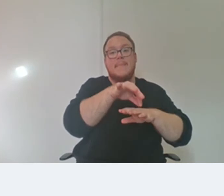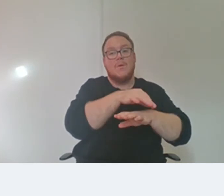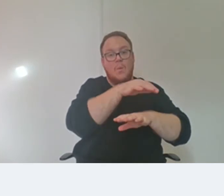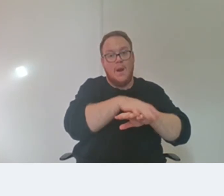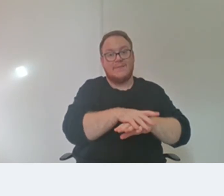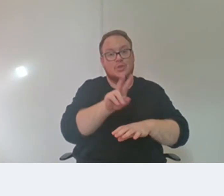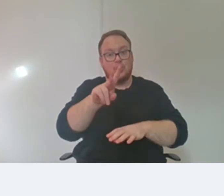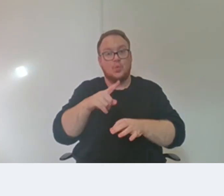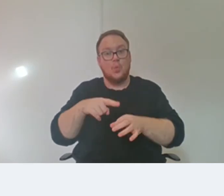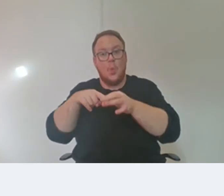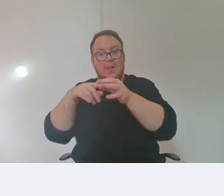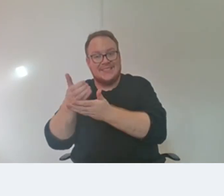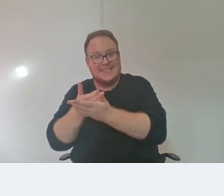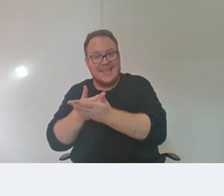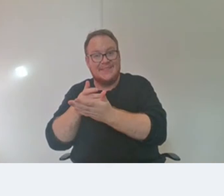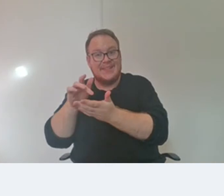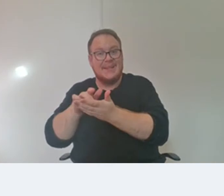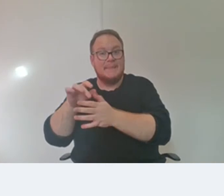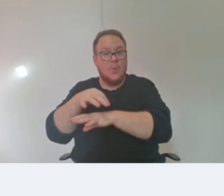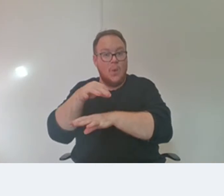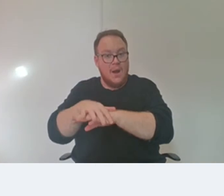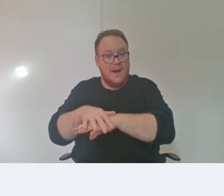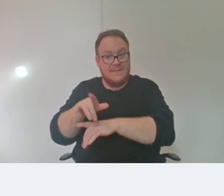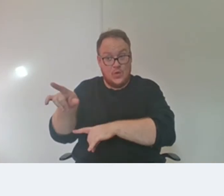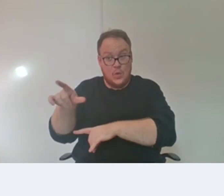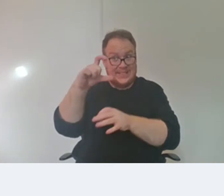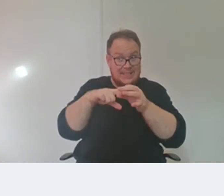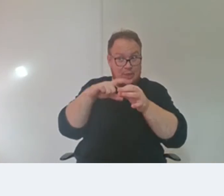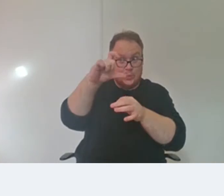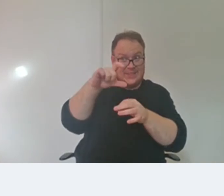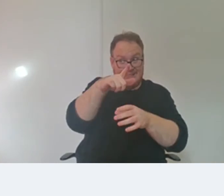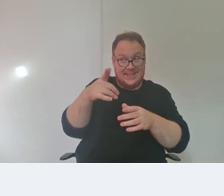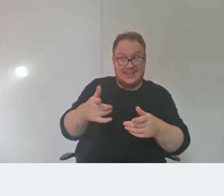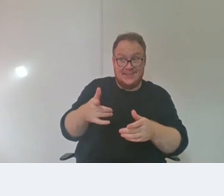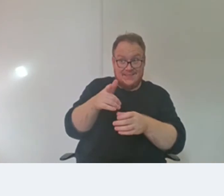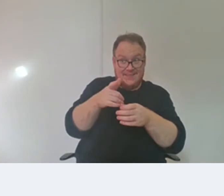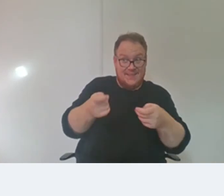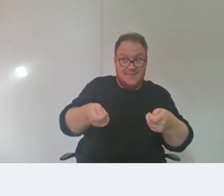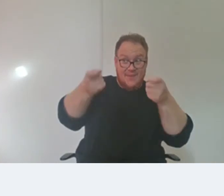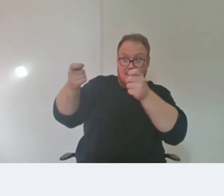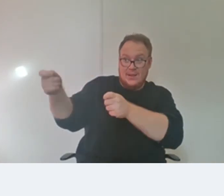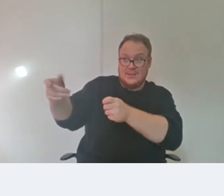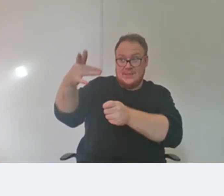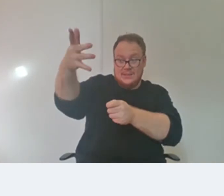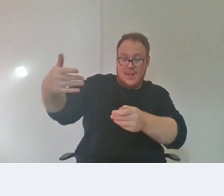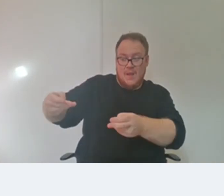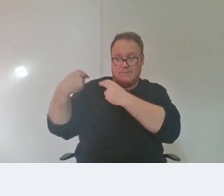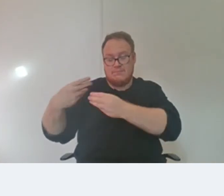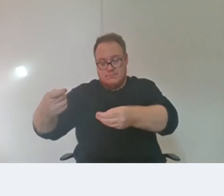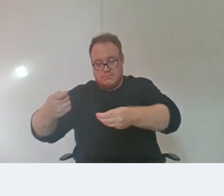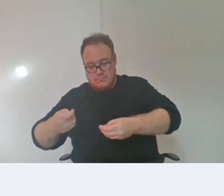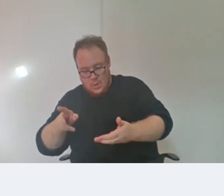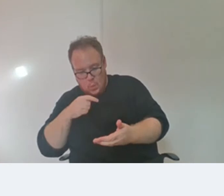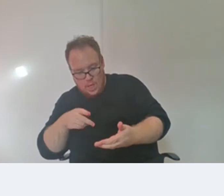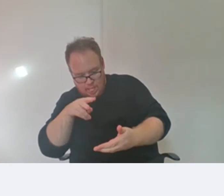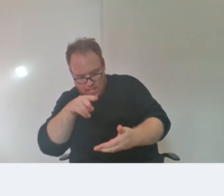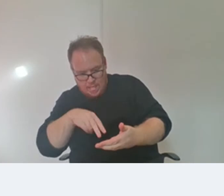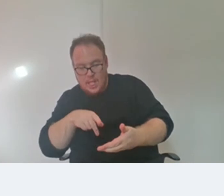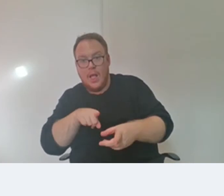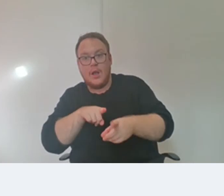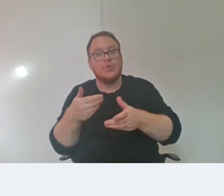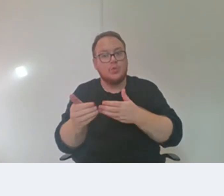might imagine, will be picking up the issues that the CQC have highlighted, and that the Ockenden review into South highlighted, and her next